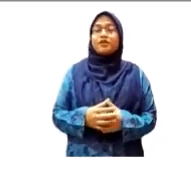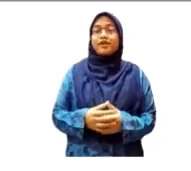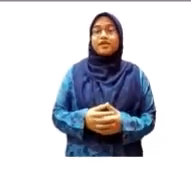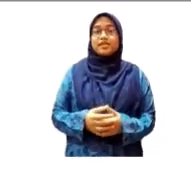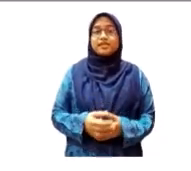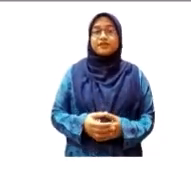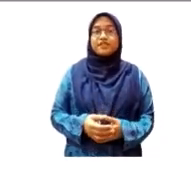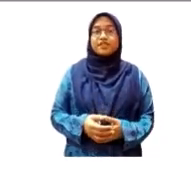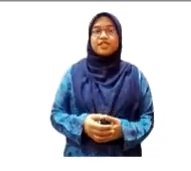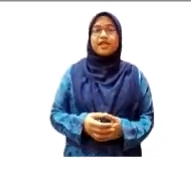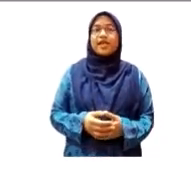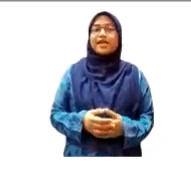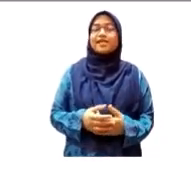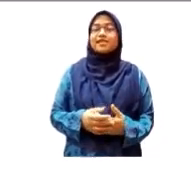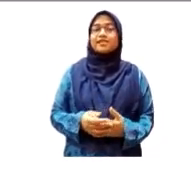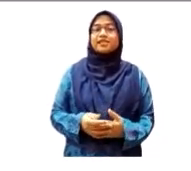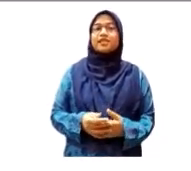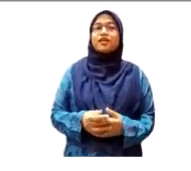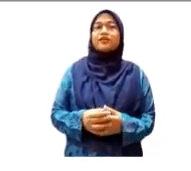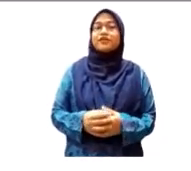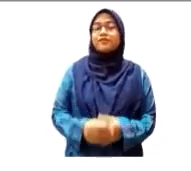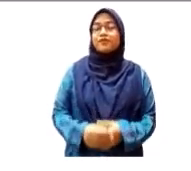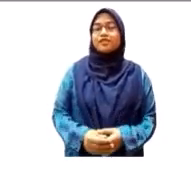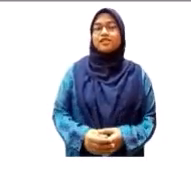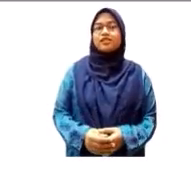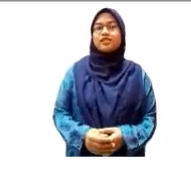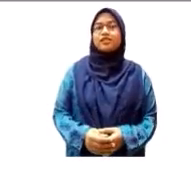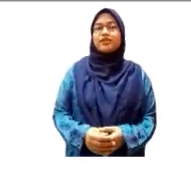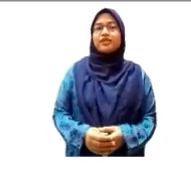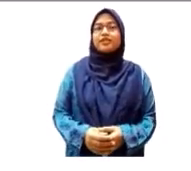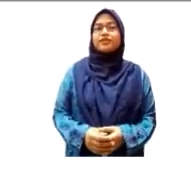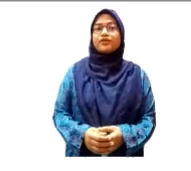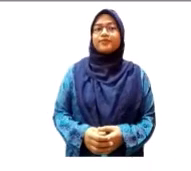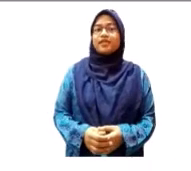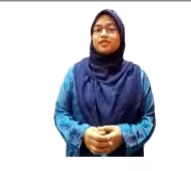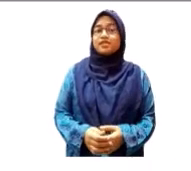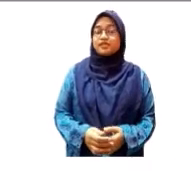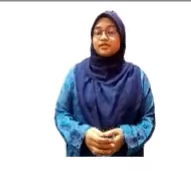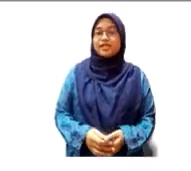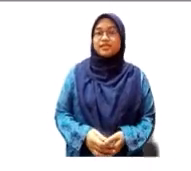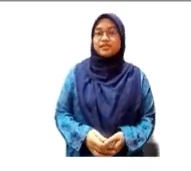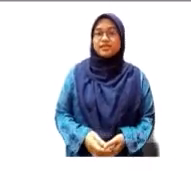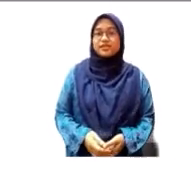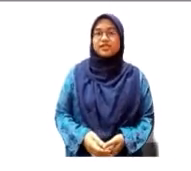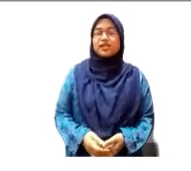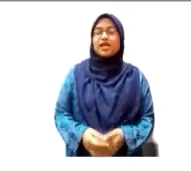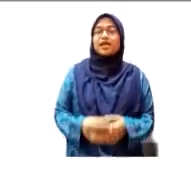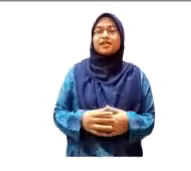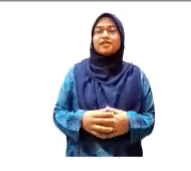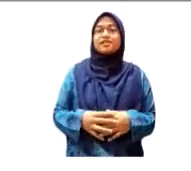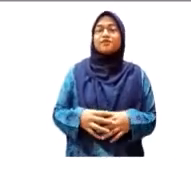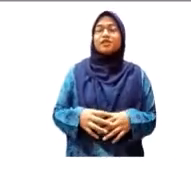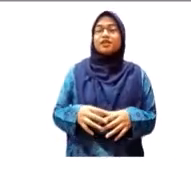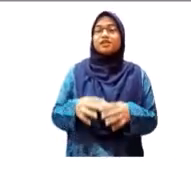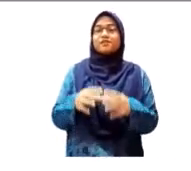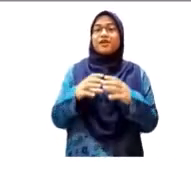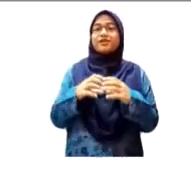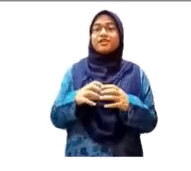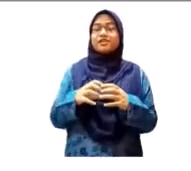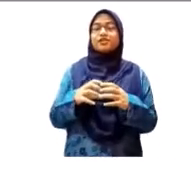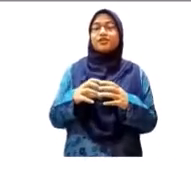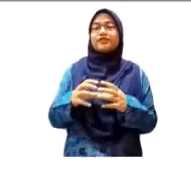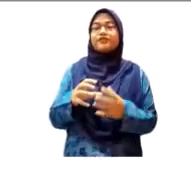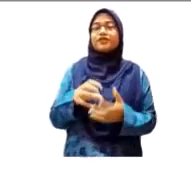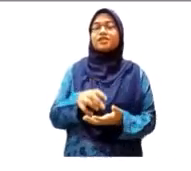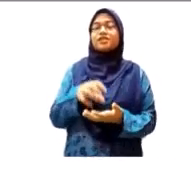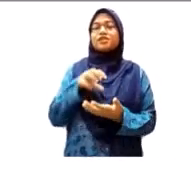cover more extensive region, and larger scale of respondents are needed to obtain a generalized result. This is because my